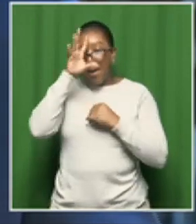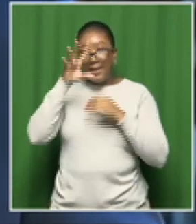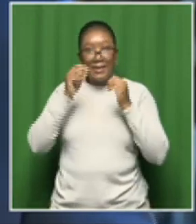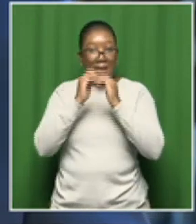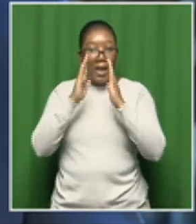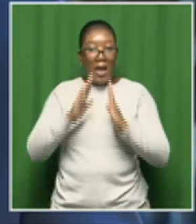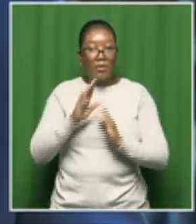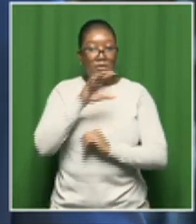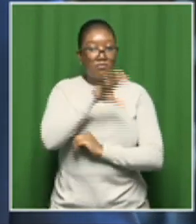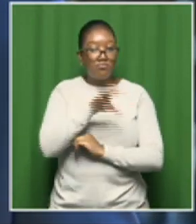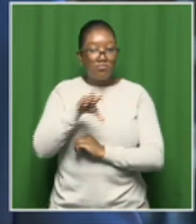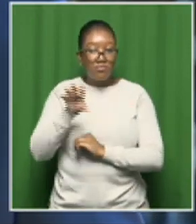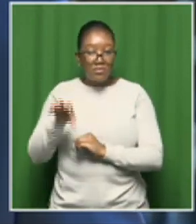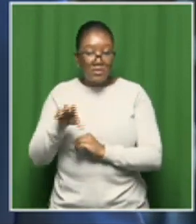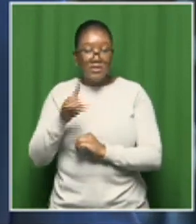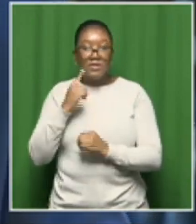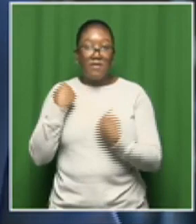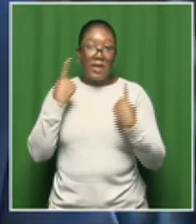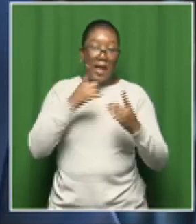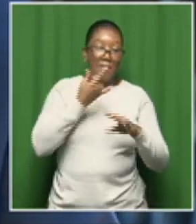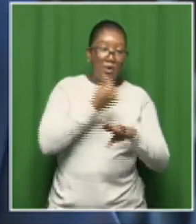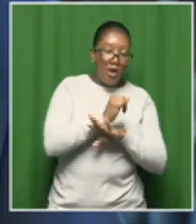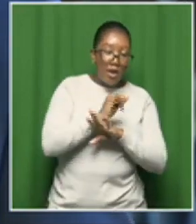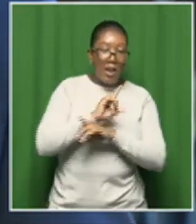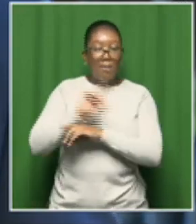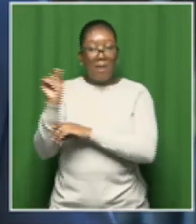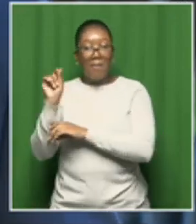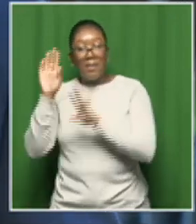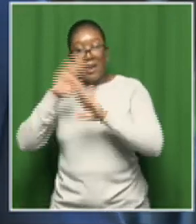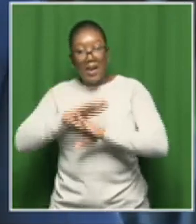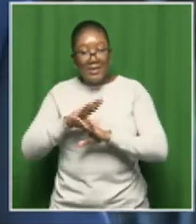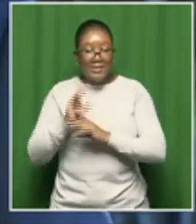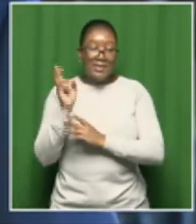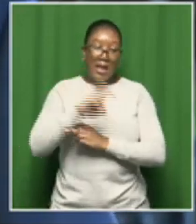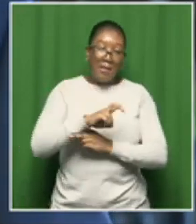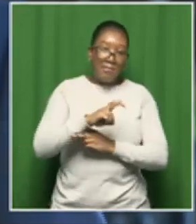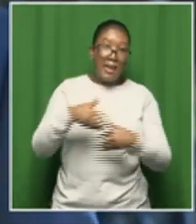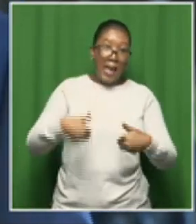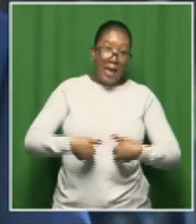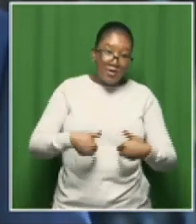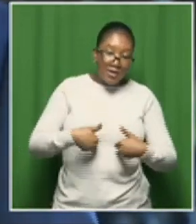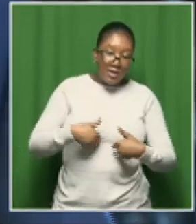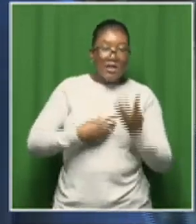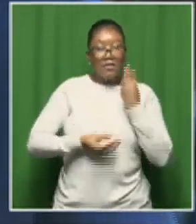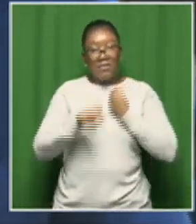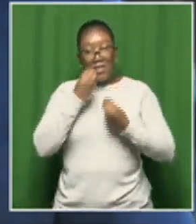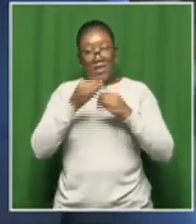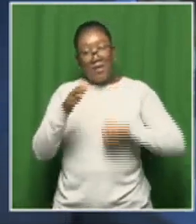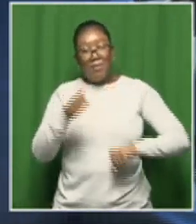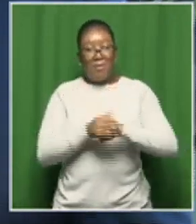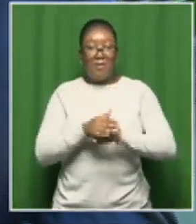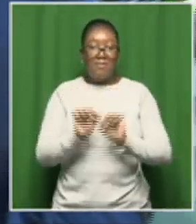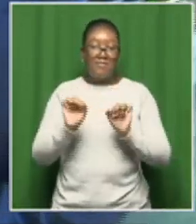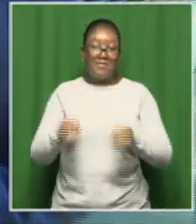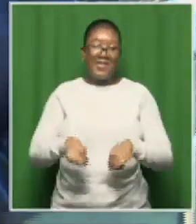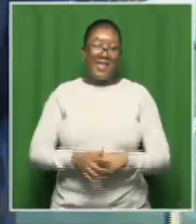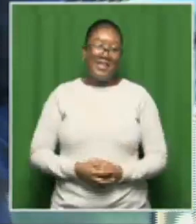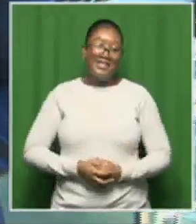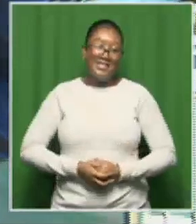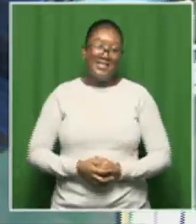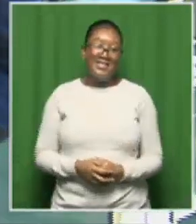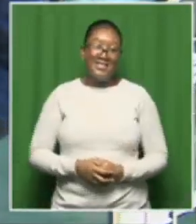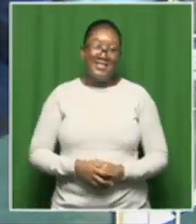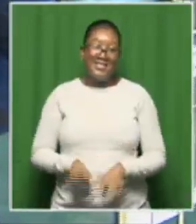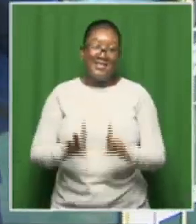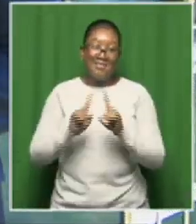do. Come early, leave late, come hungry. There's lots and lots to do. Come early, leave late, come hungry.